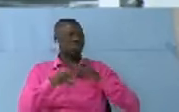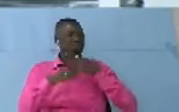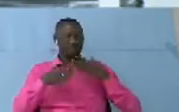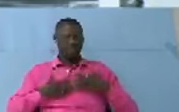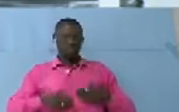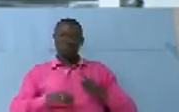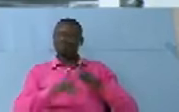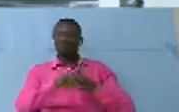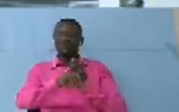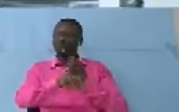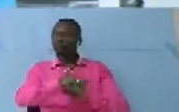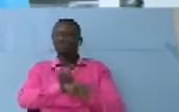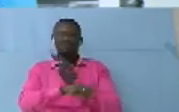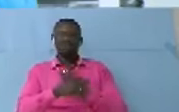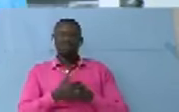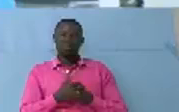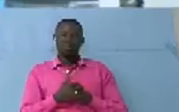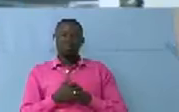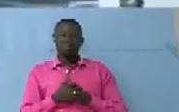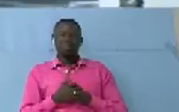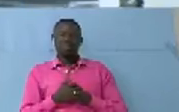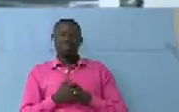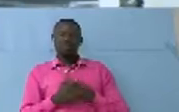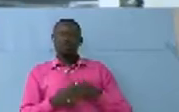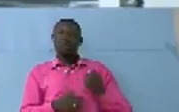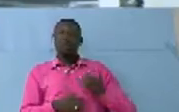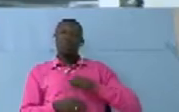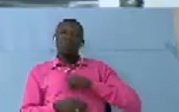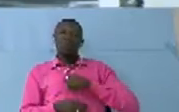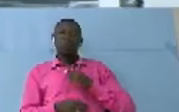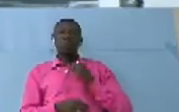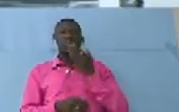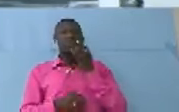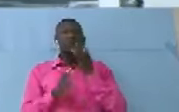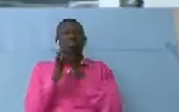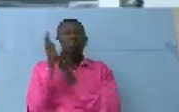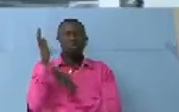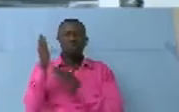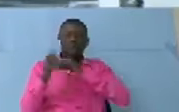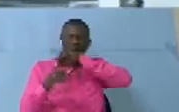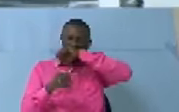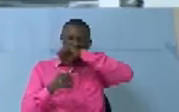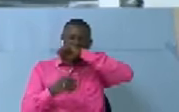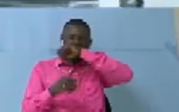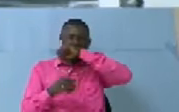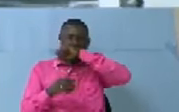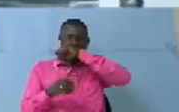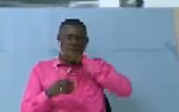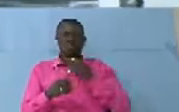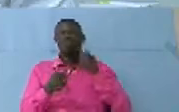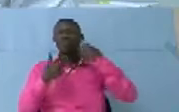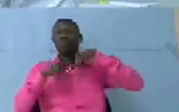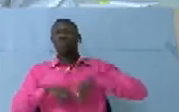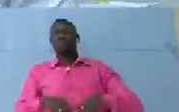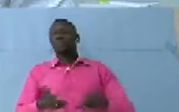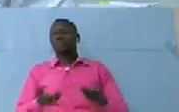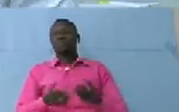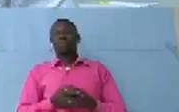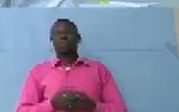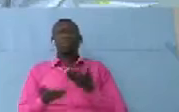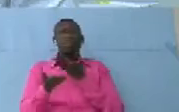all of my body. So ye lonka wala min. So it was my blood that I used to suckle and why were you doing